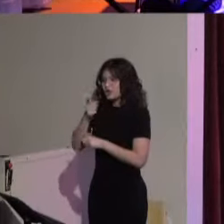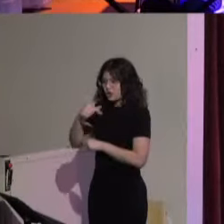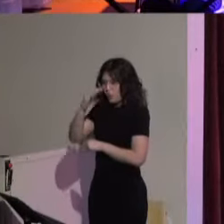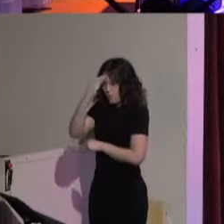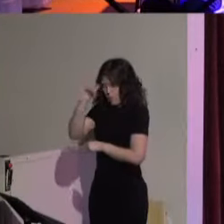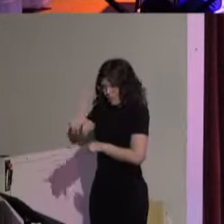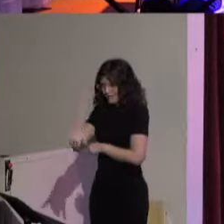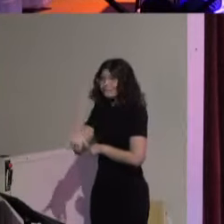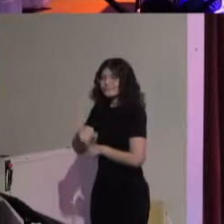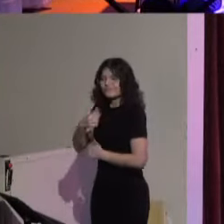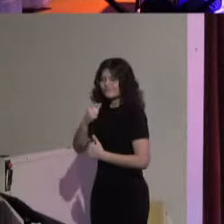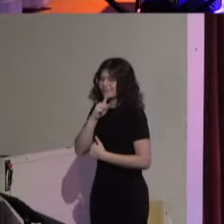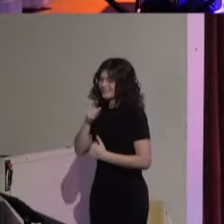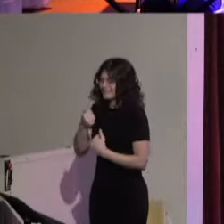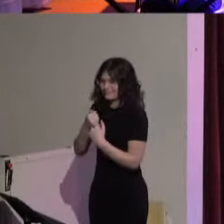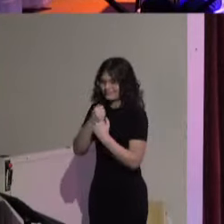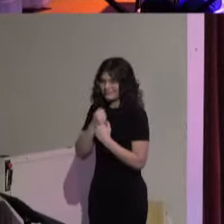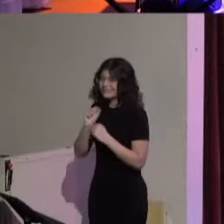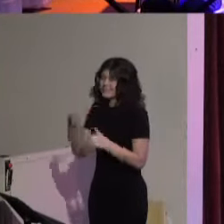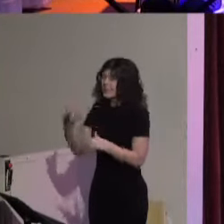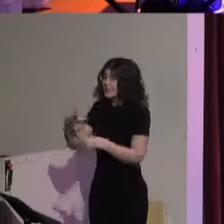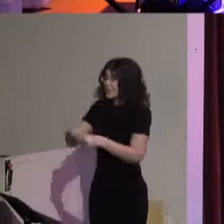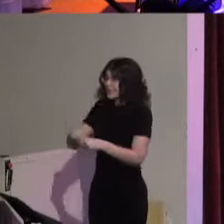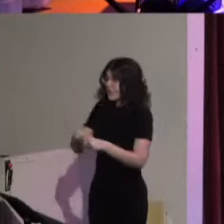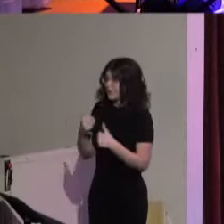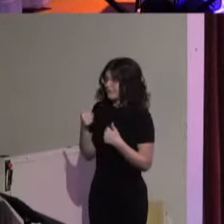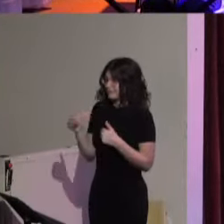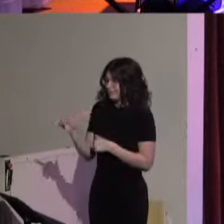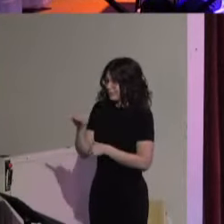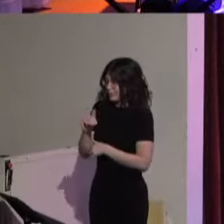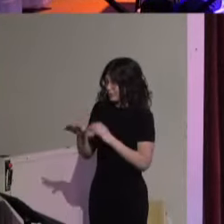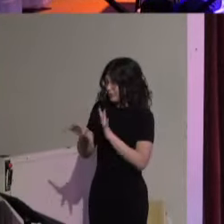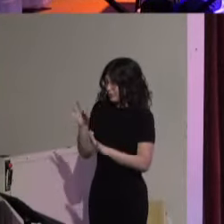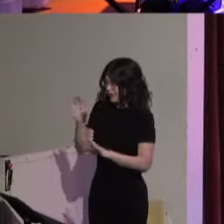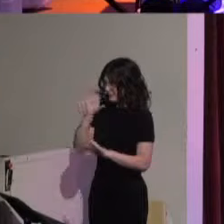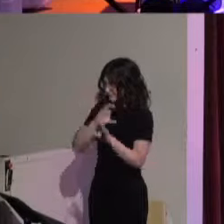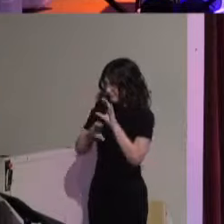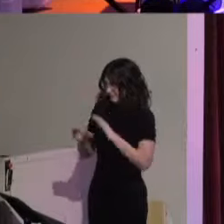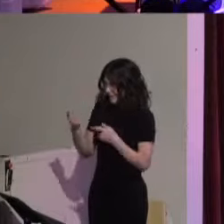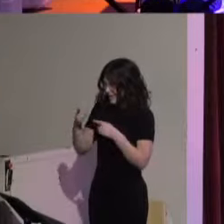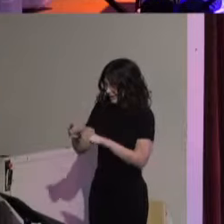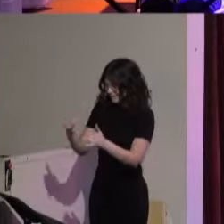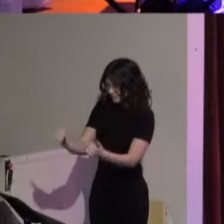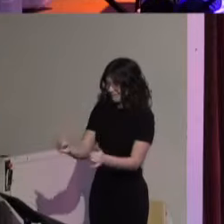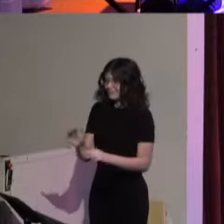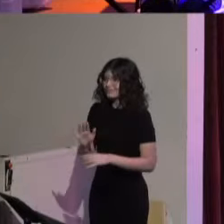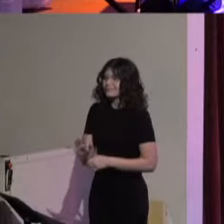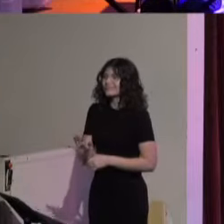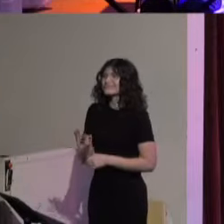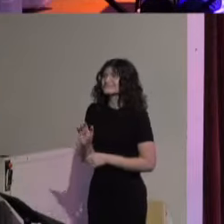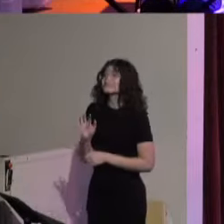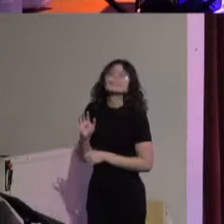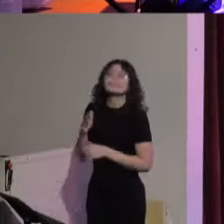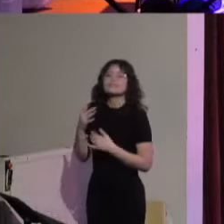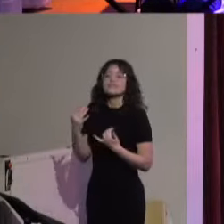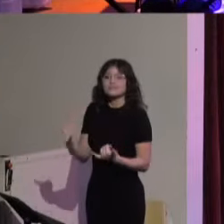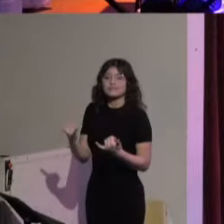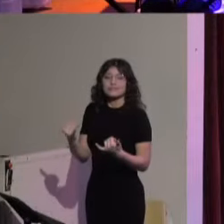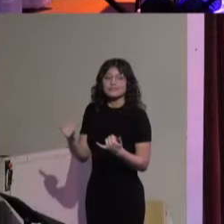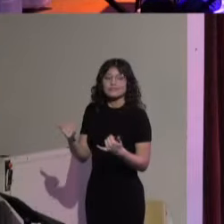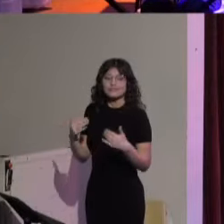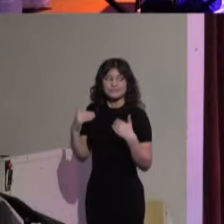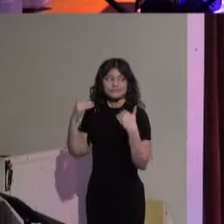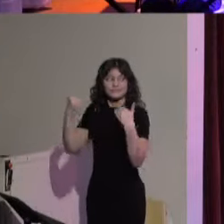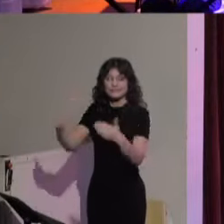that and can become involved in any way possible with the search that's currently happening. But without further ado,